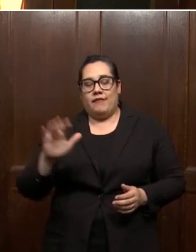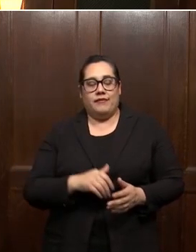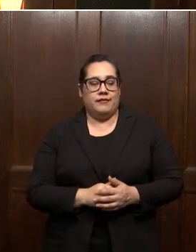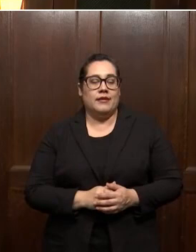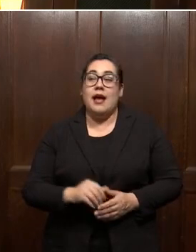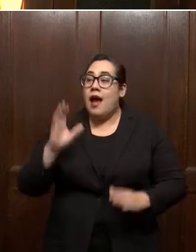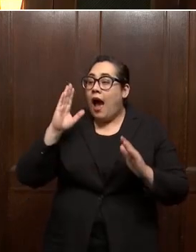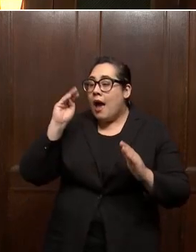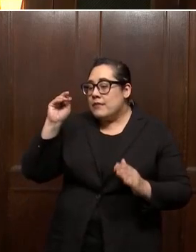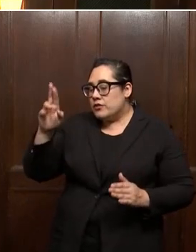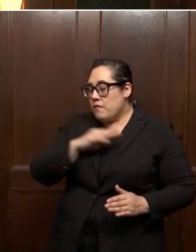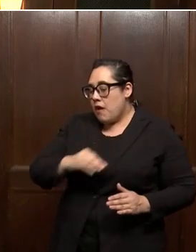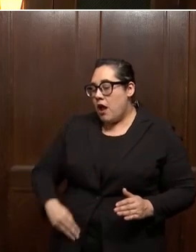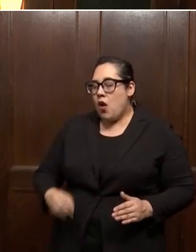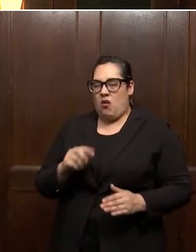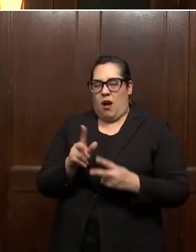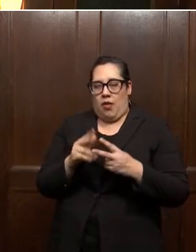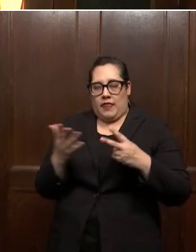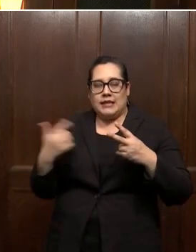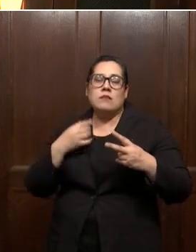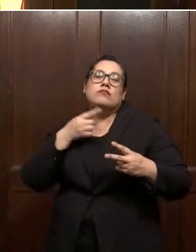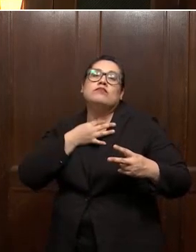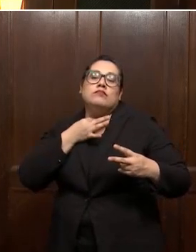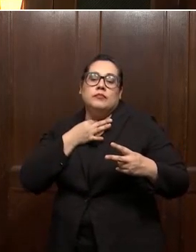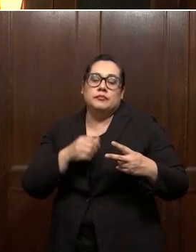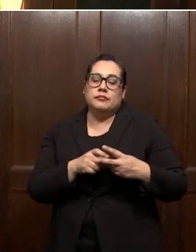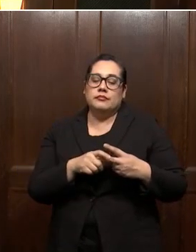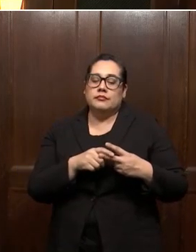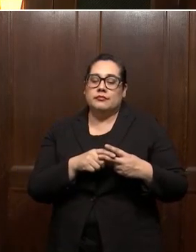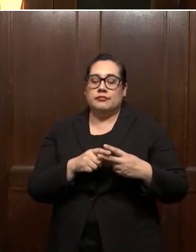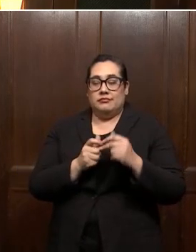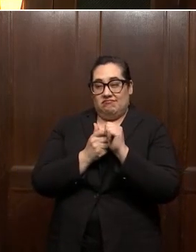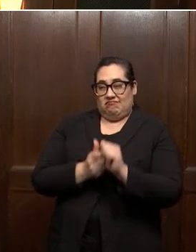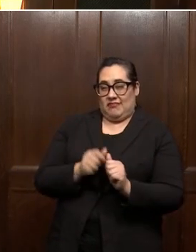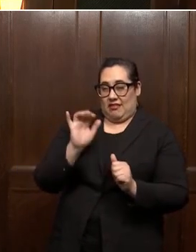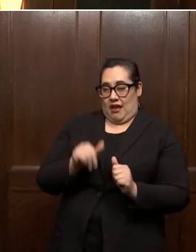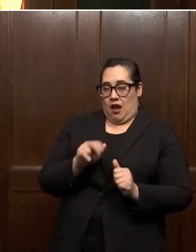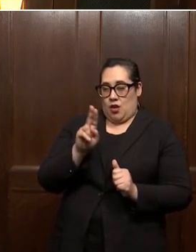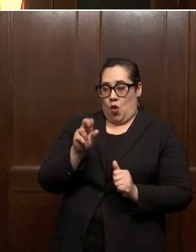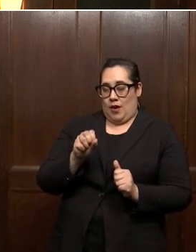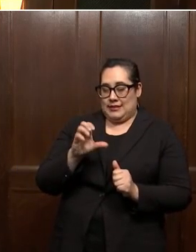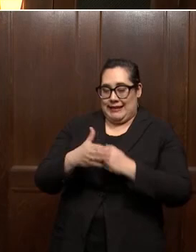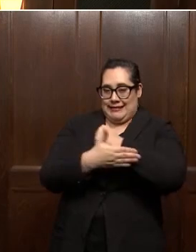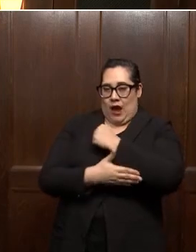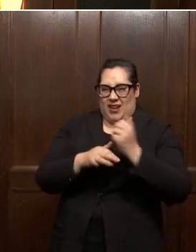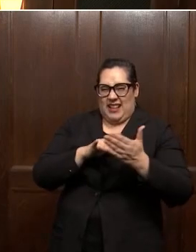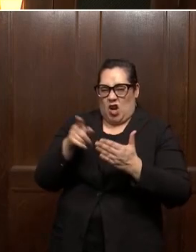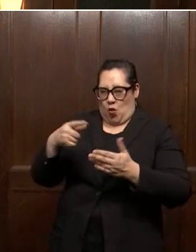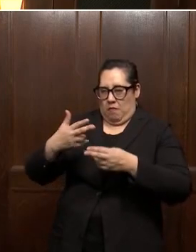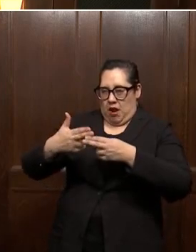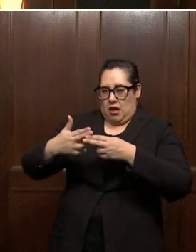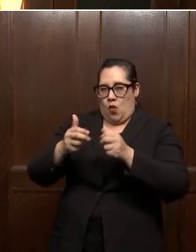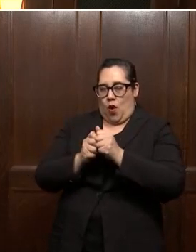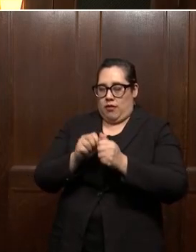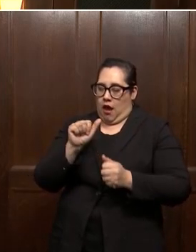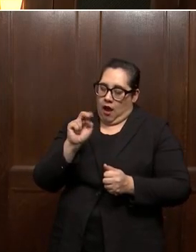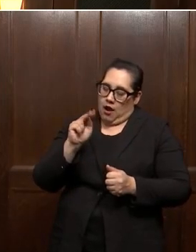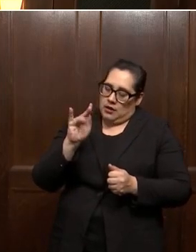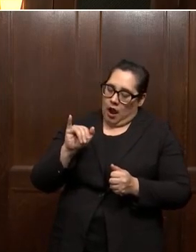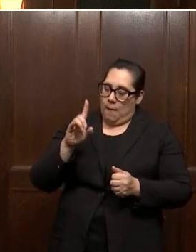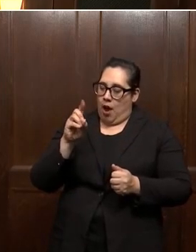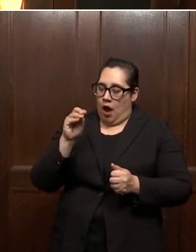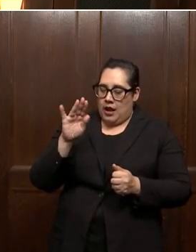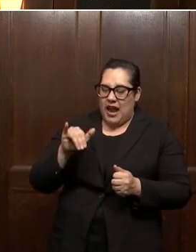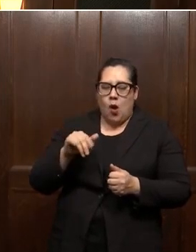Hi, Mr. Mayor. Yes, a couple things. Wondering, based on that USC County study that you were referencing with the antibodies,